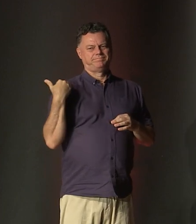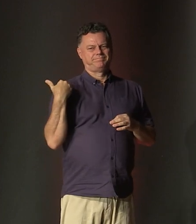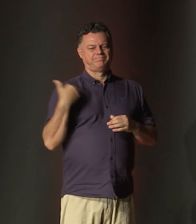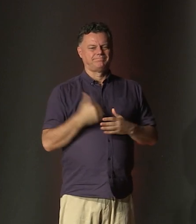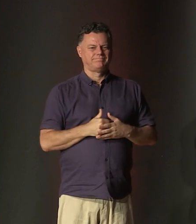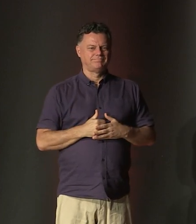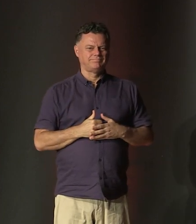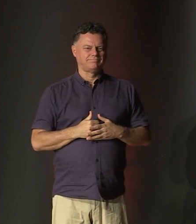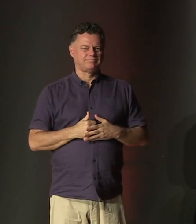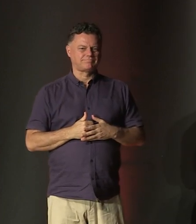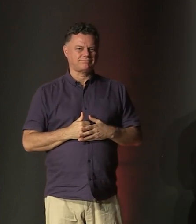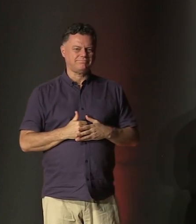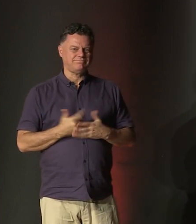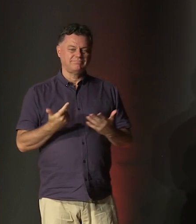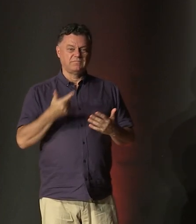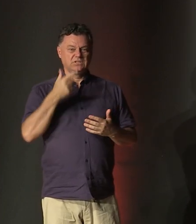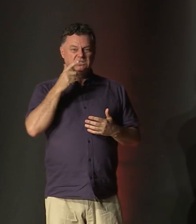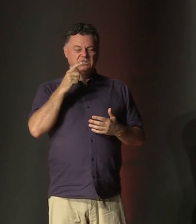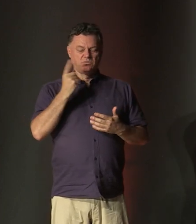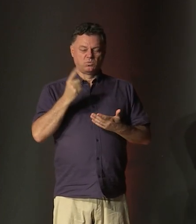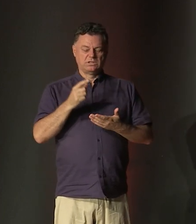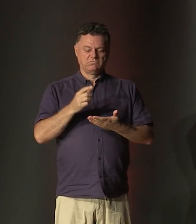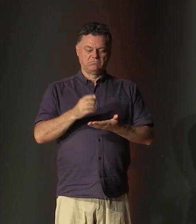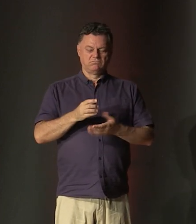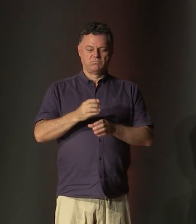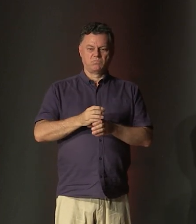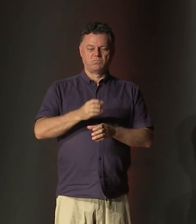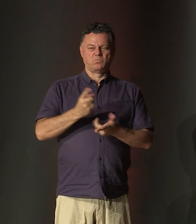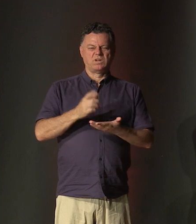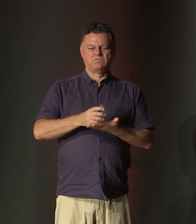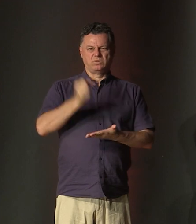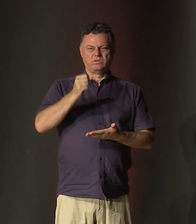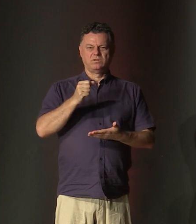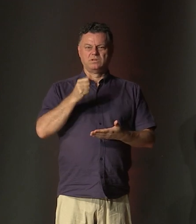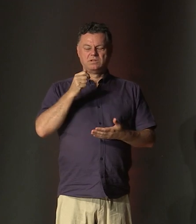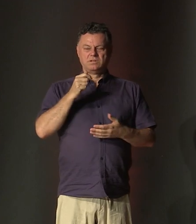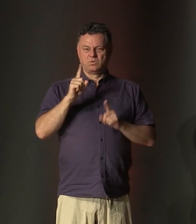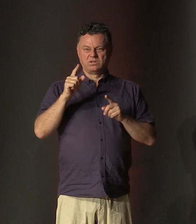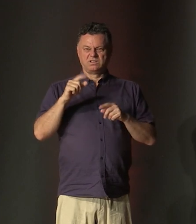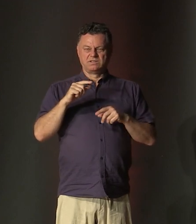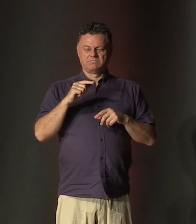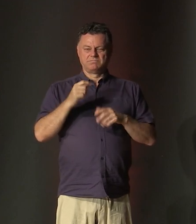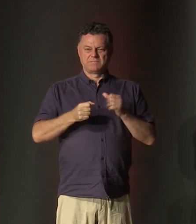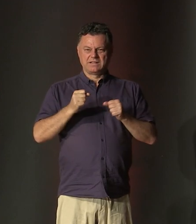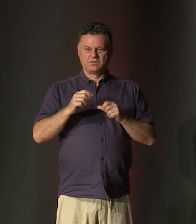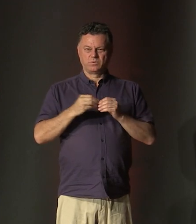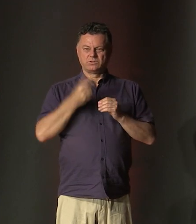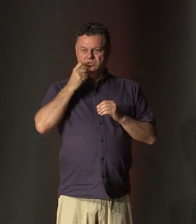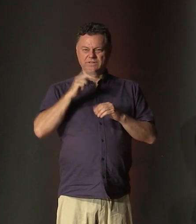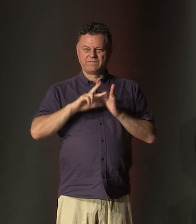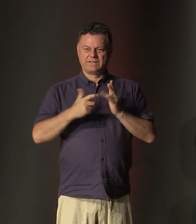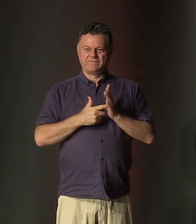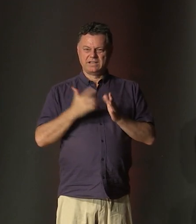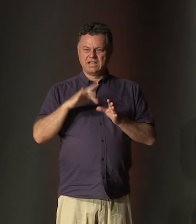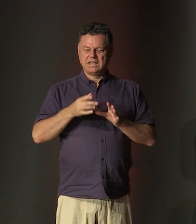"Here, have this chocolate milk. I'm sure it'll feel good to have a little bit of something in your